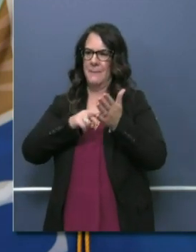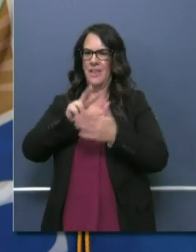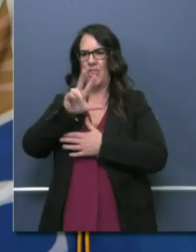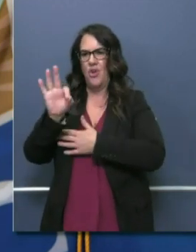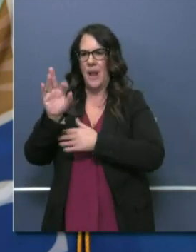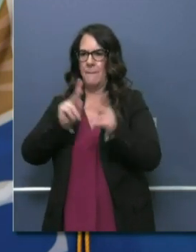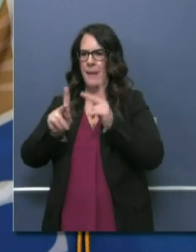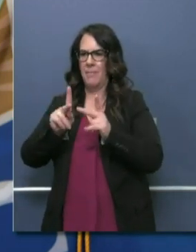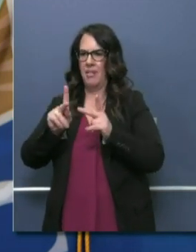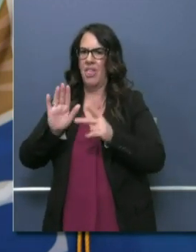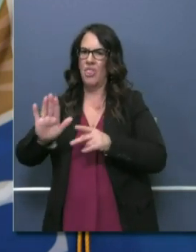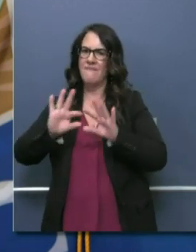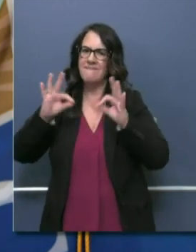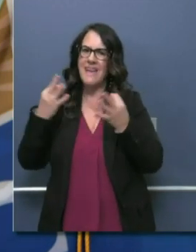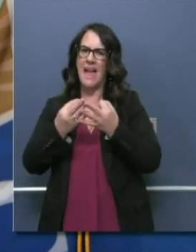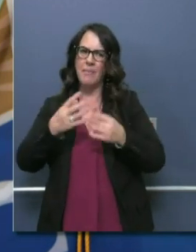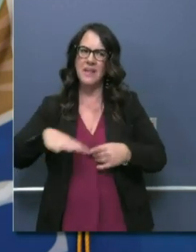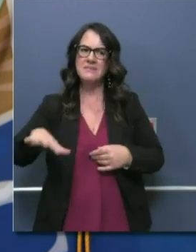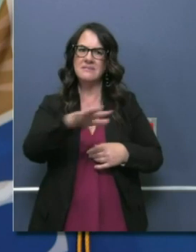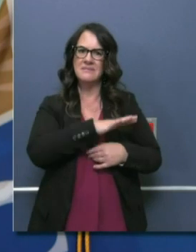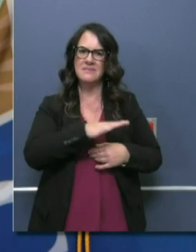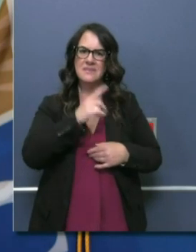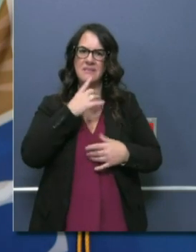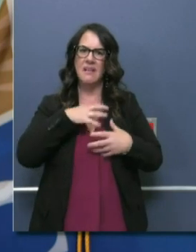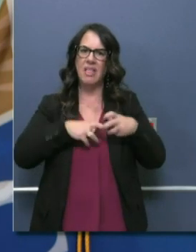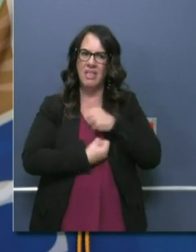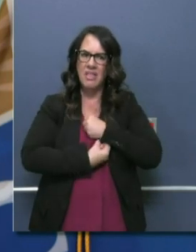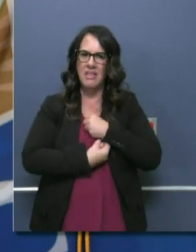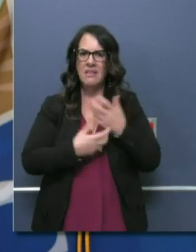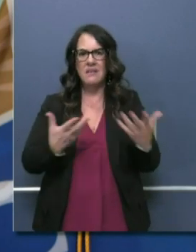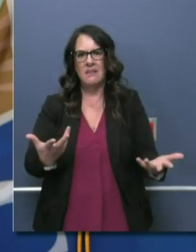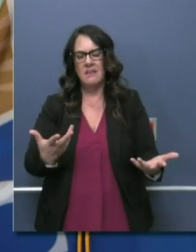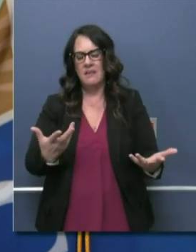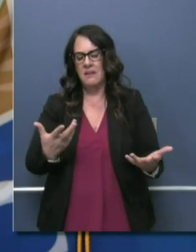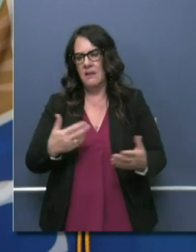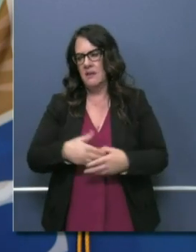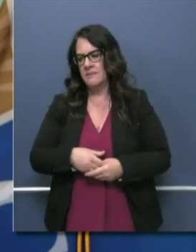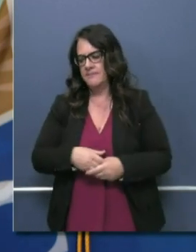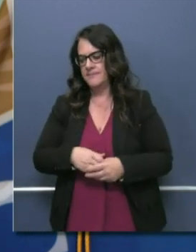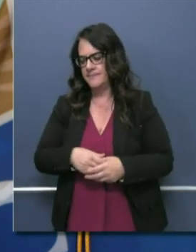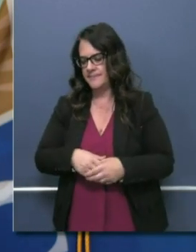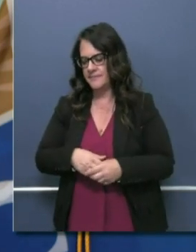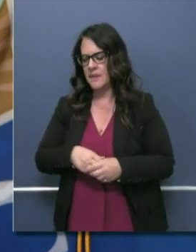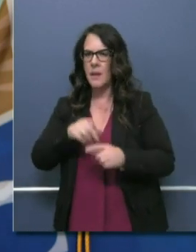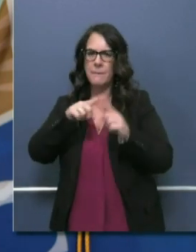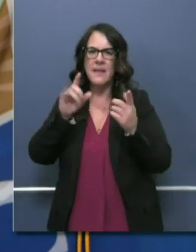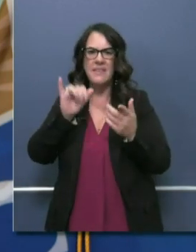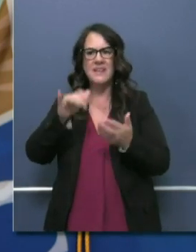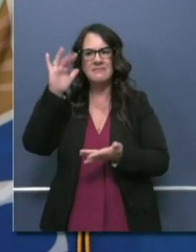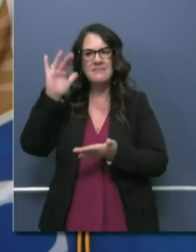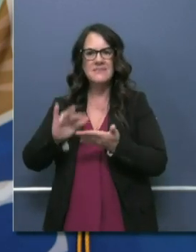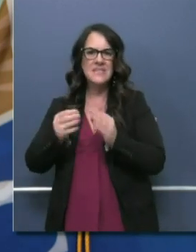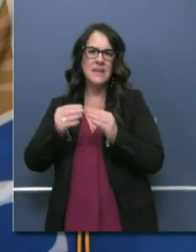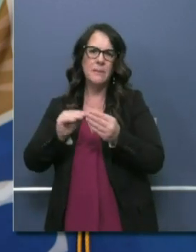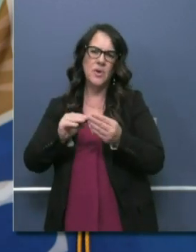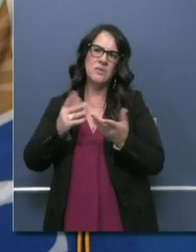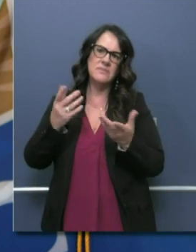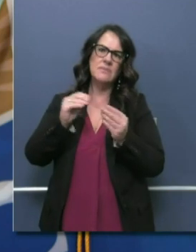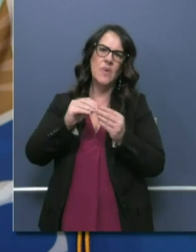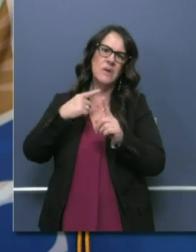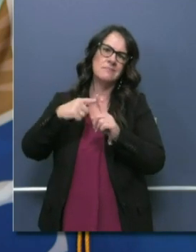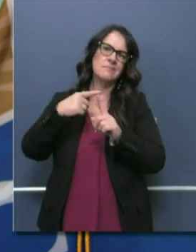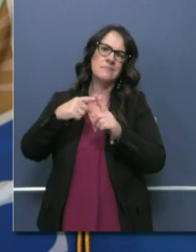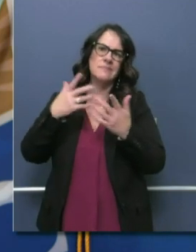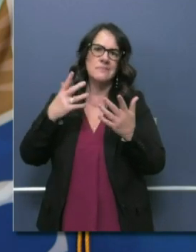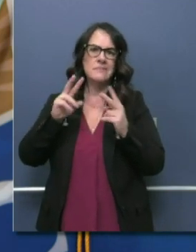the loss of a loved one, but 39 nonetheless a more optimistic number to lead the week with in terms of number of